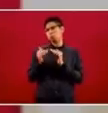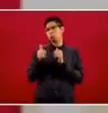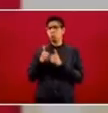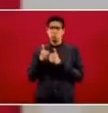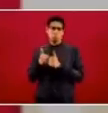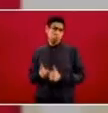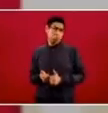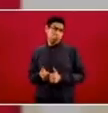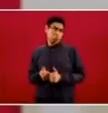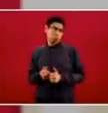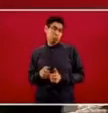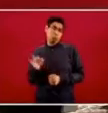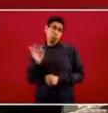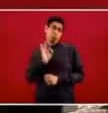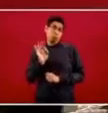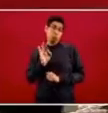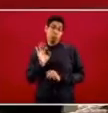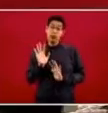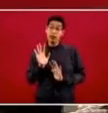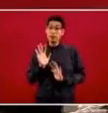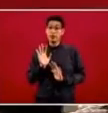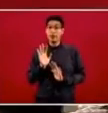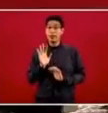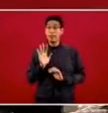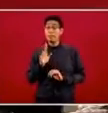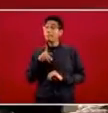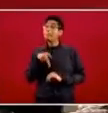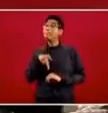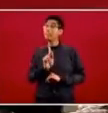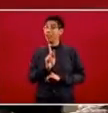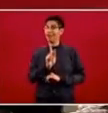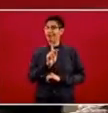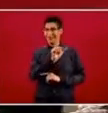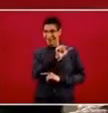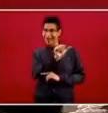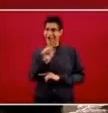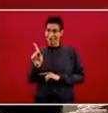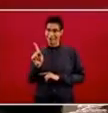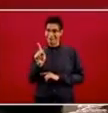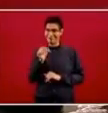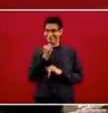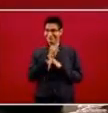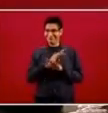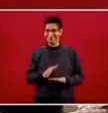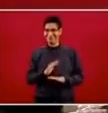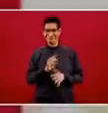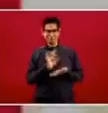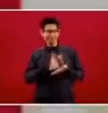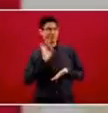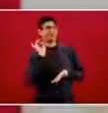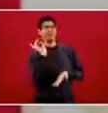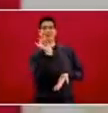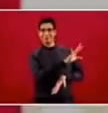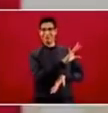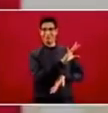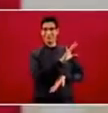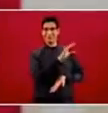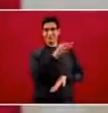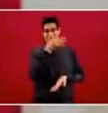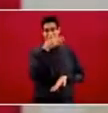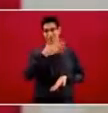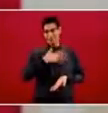recommendation that if he doesn't have severe symptoms, then he can isolate himself or she can isolate